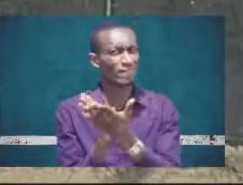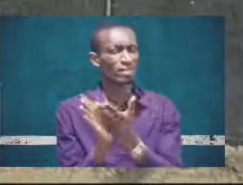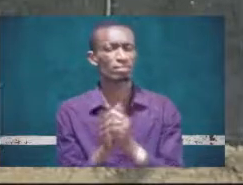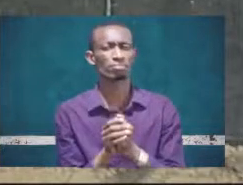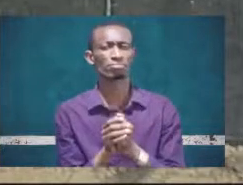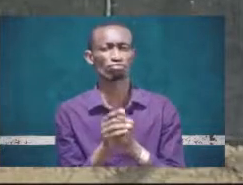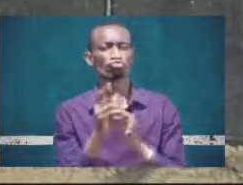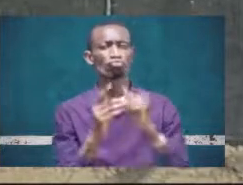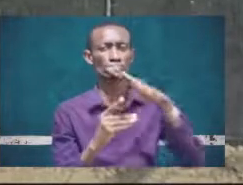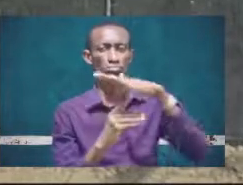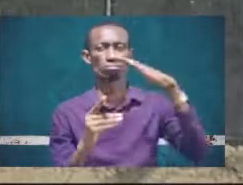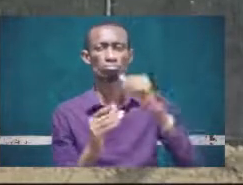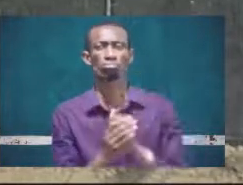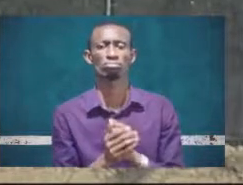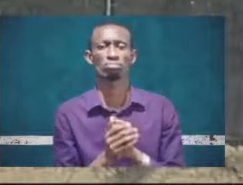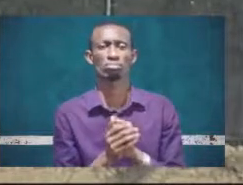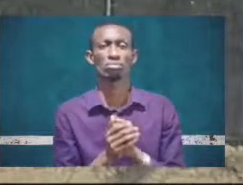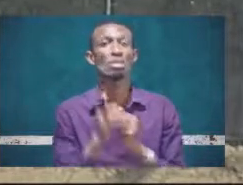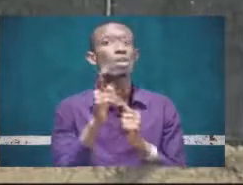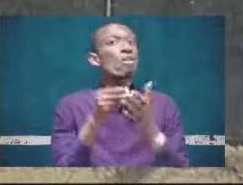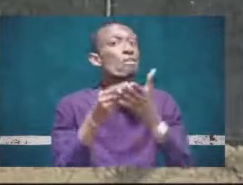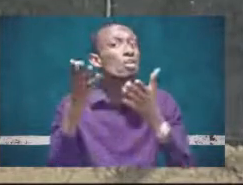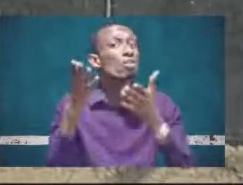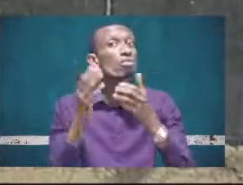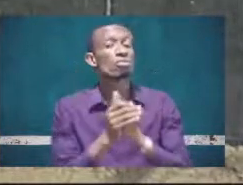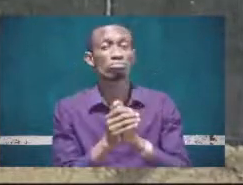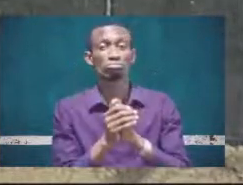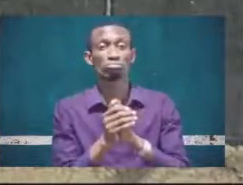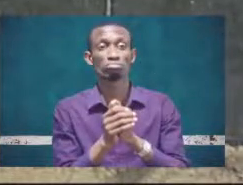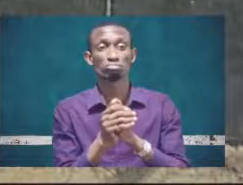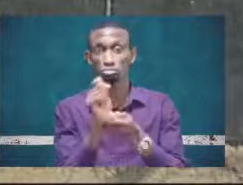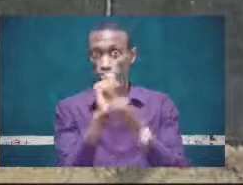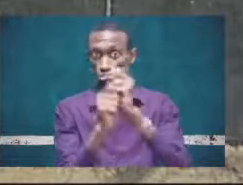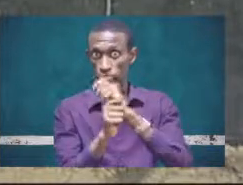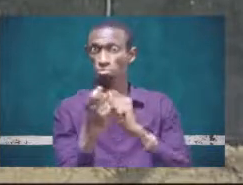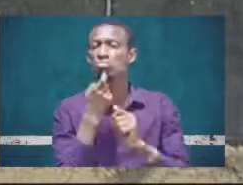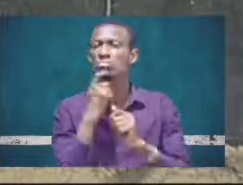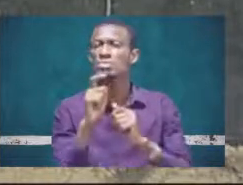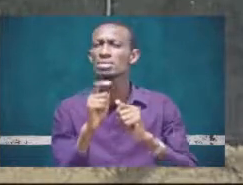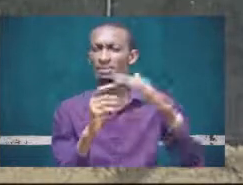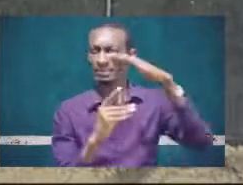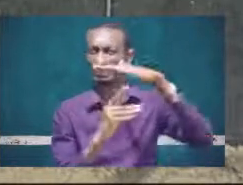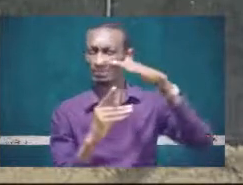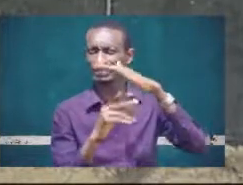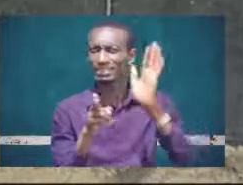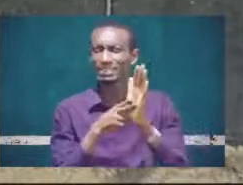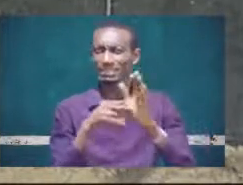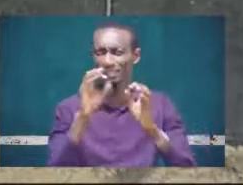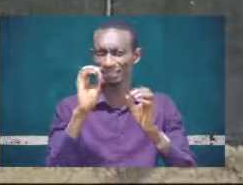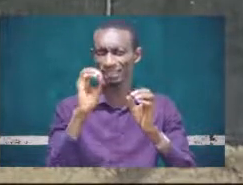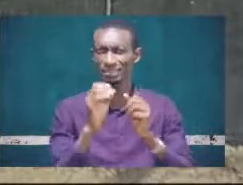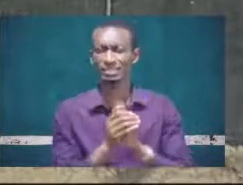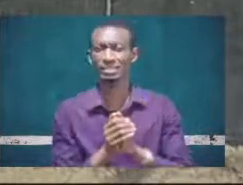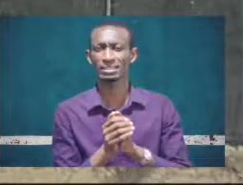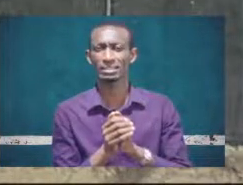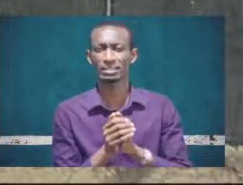that the value of the variable for which that denominator equals 0. So that